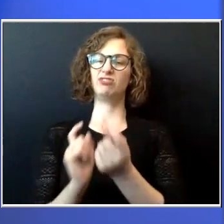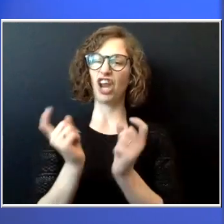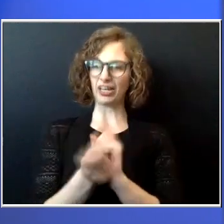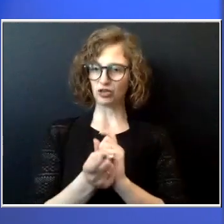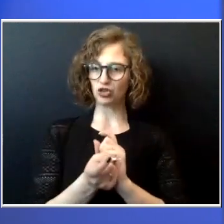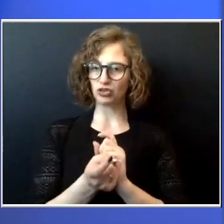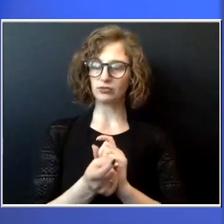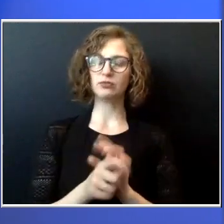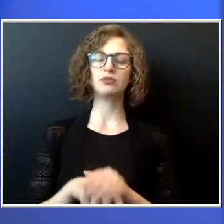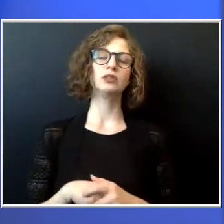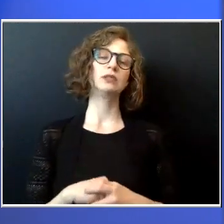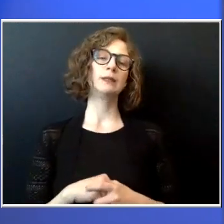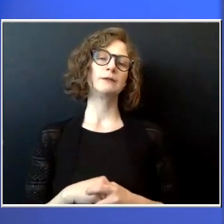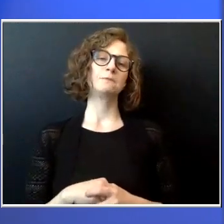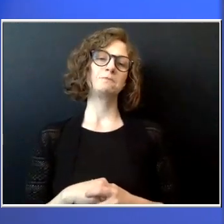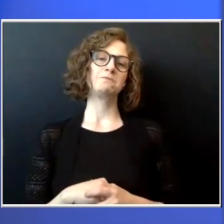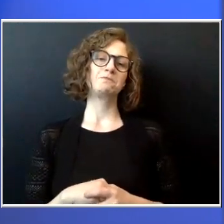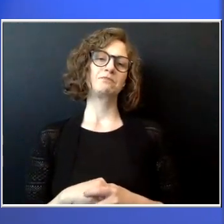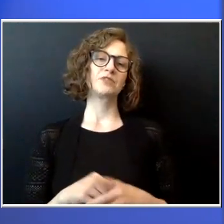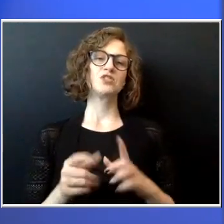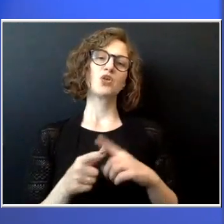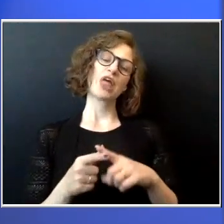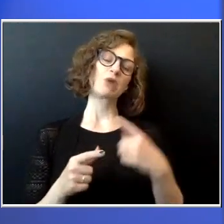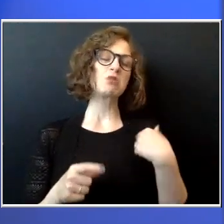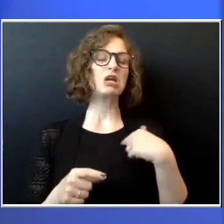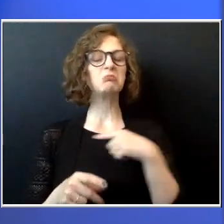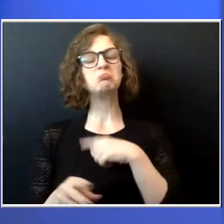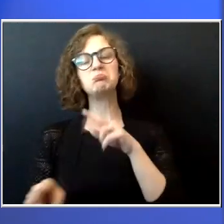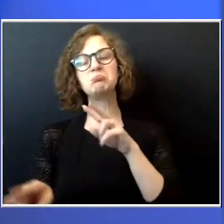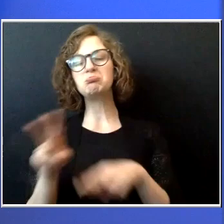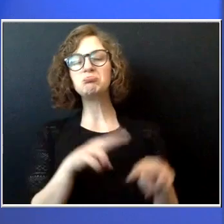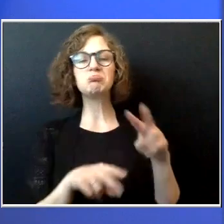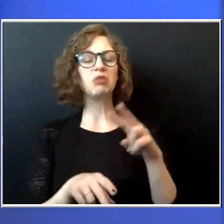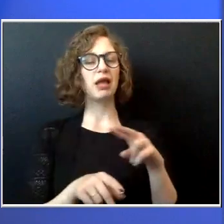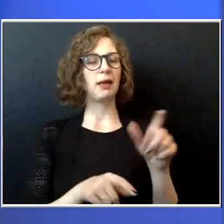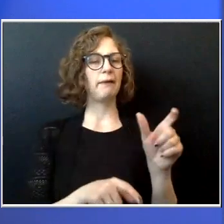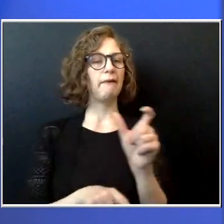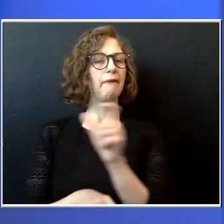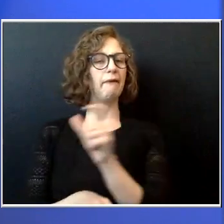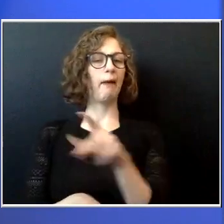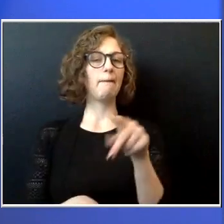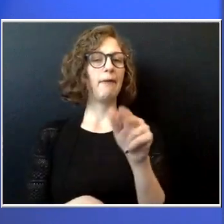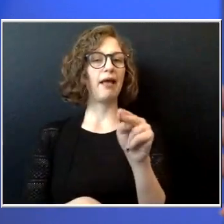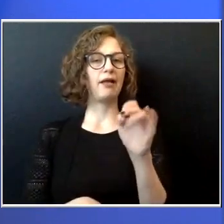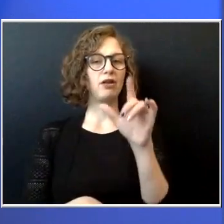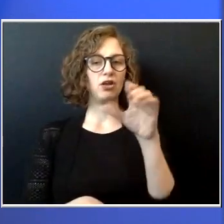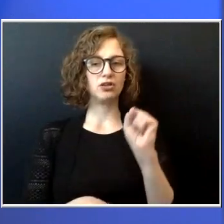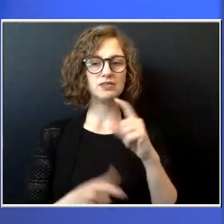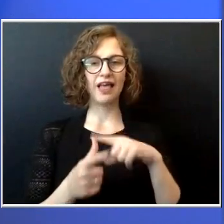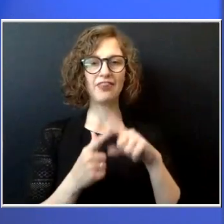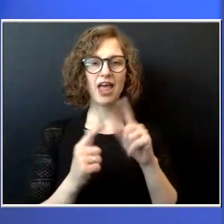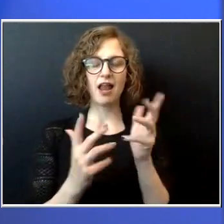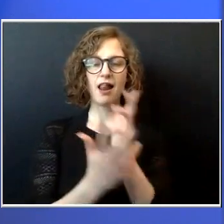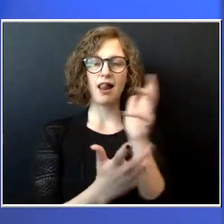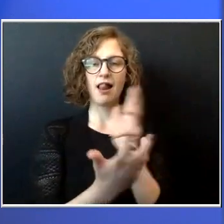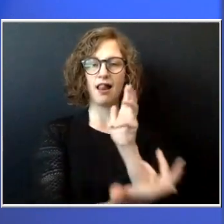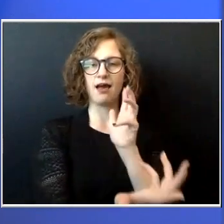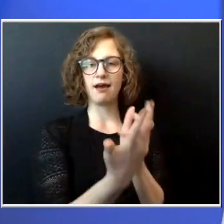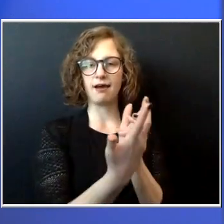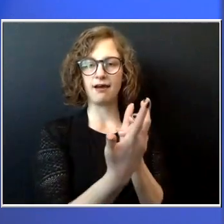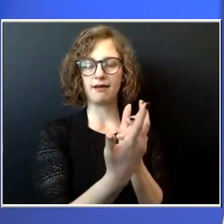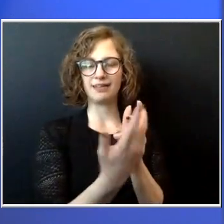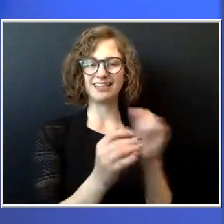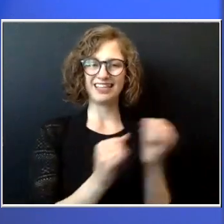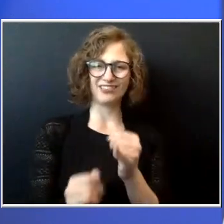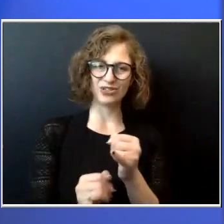at the different types of panels and tailor it to the individual, because some individuals are like, tell me everything.